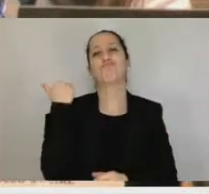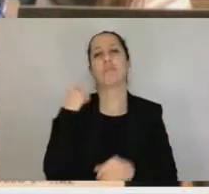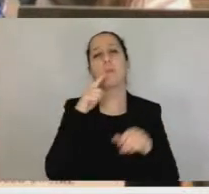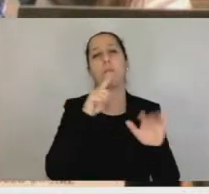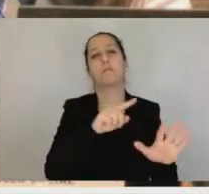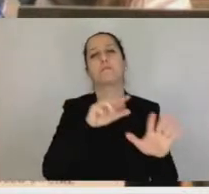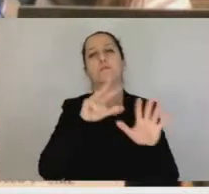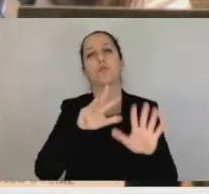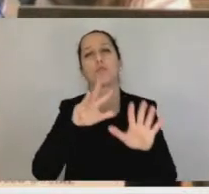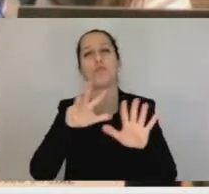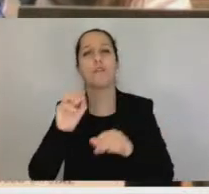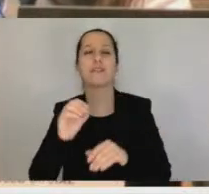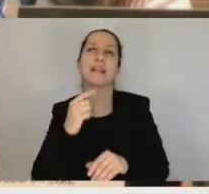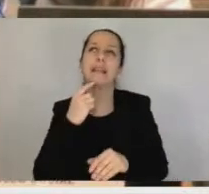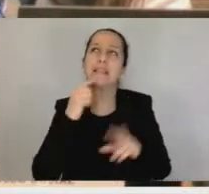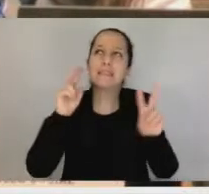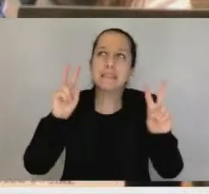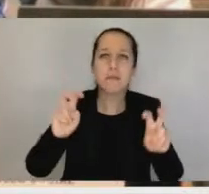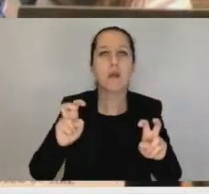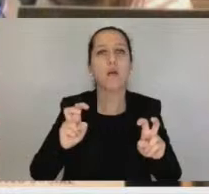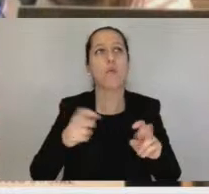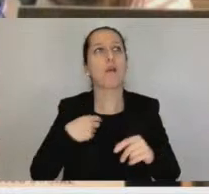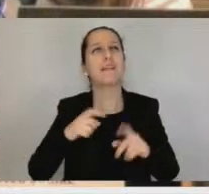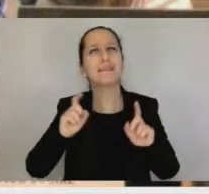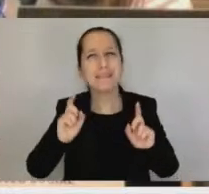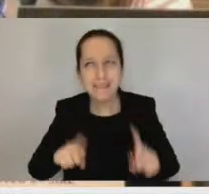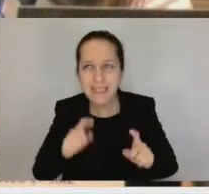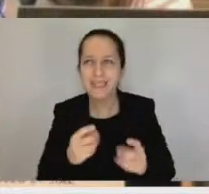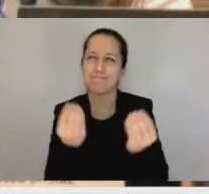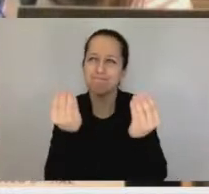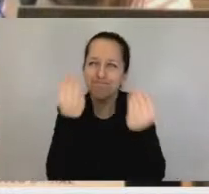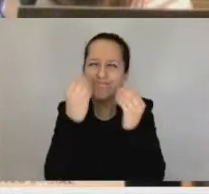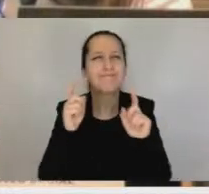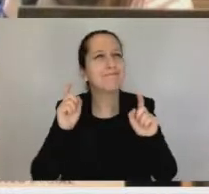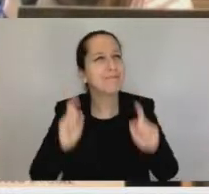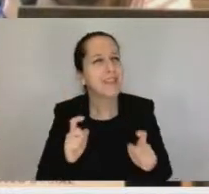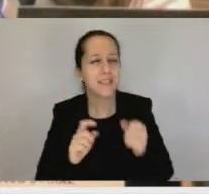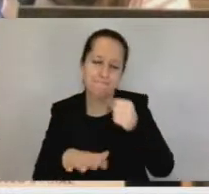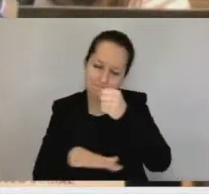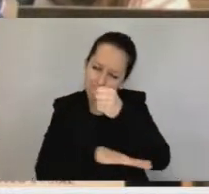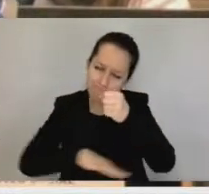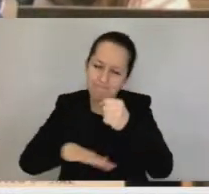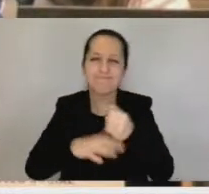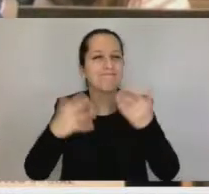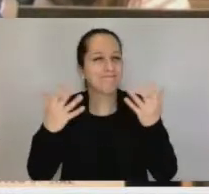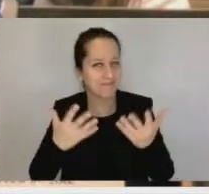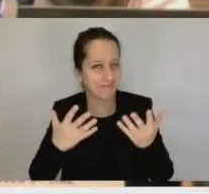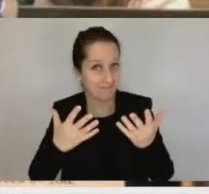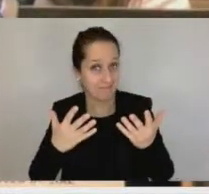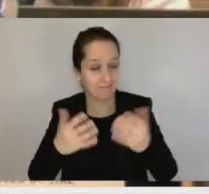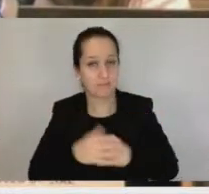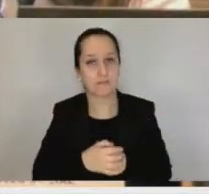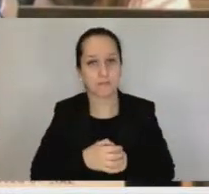you will, the basic learning needs that one needs to meet.